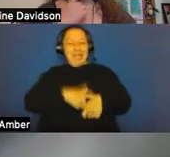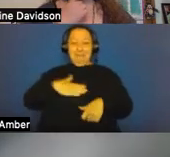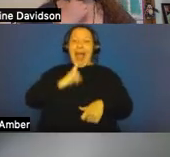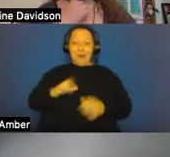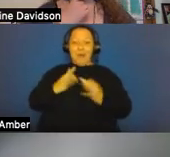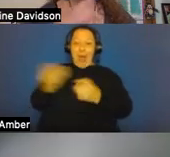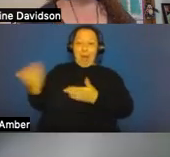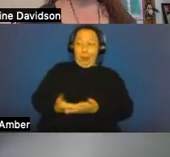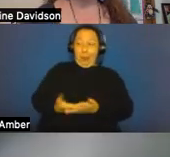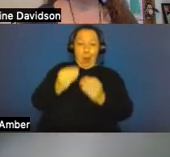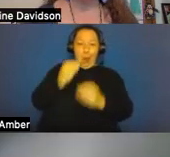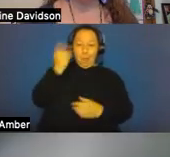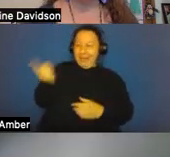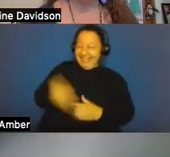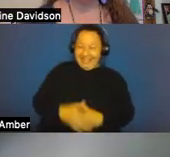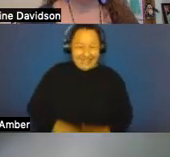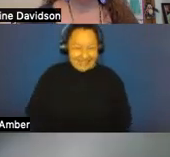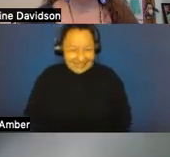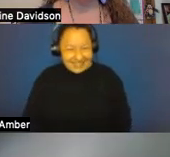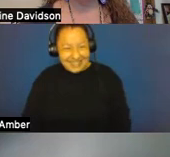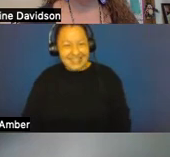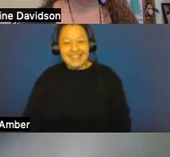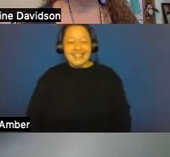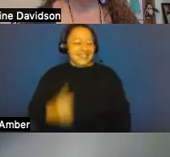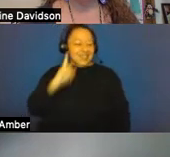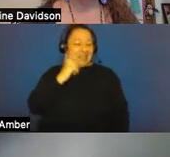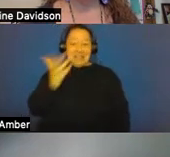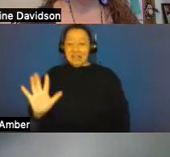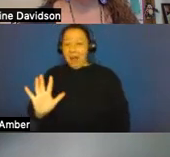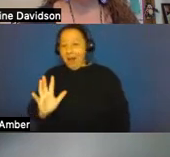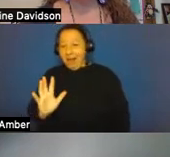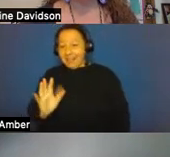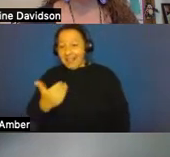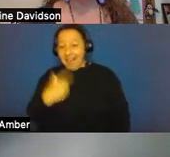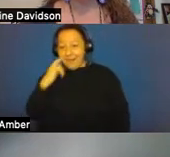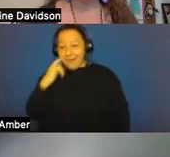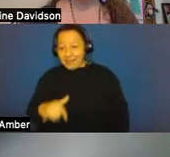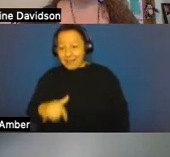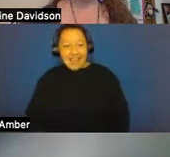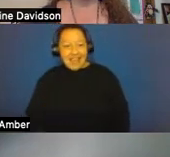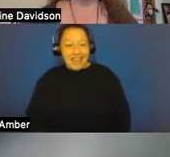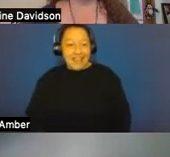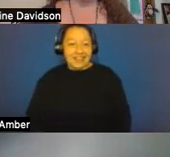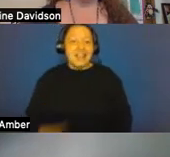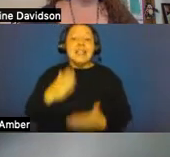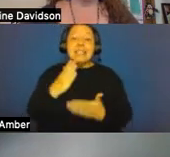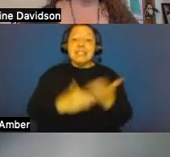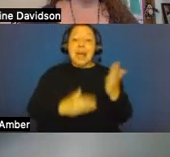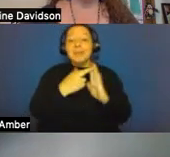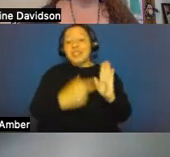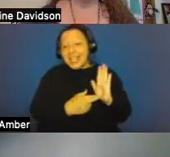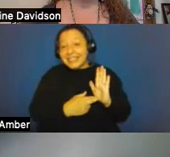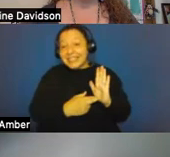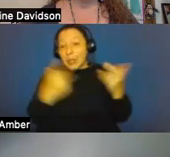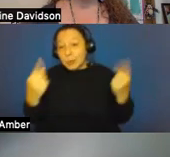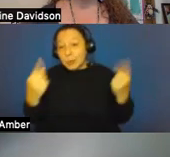So yeah, I think that's all I'll say about this. Some logistics. So we do have